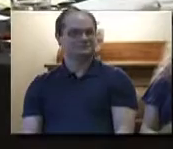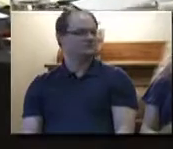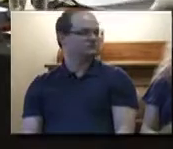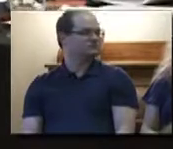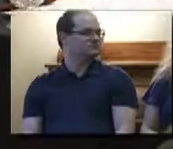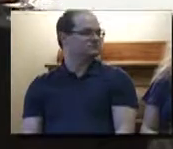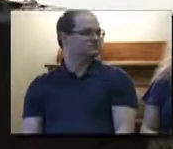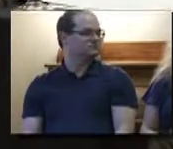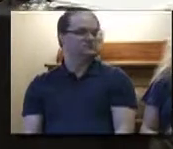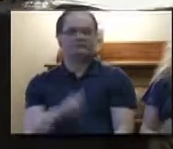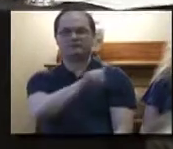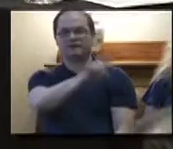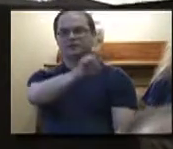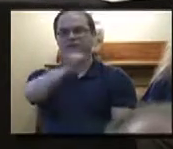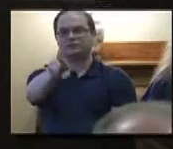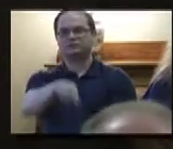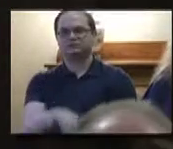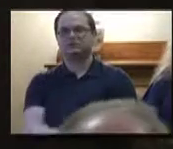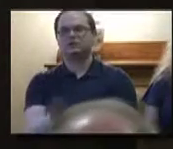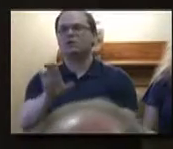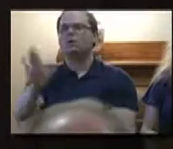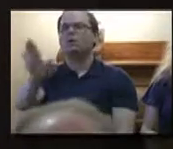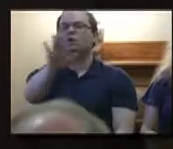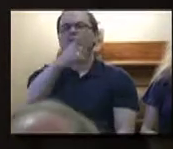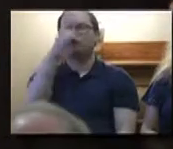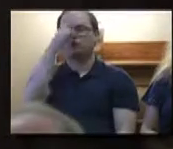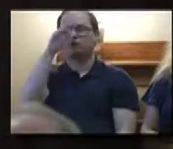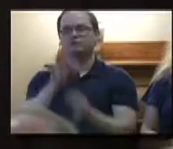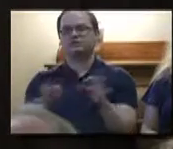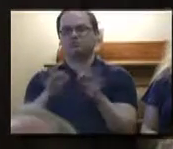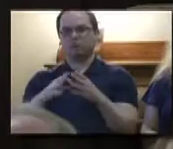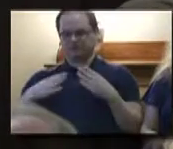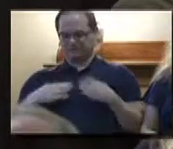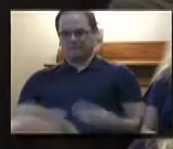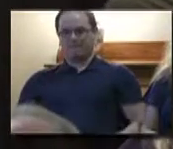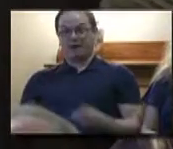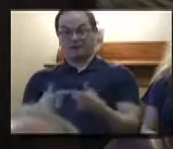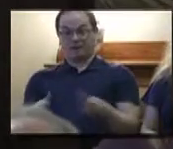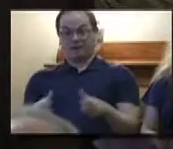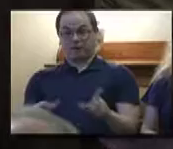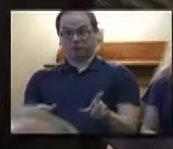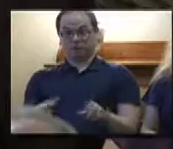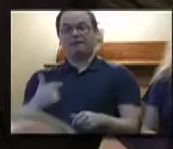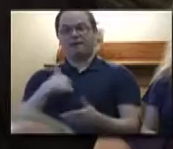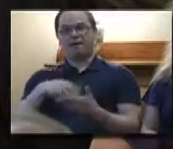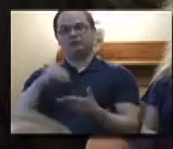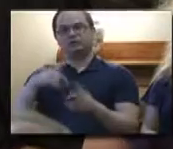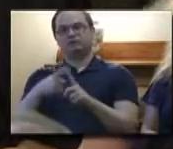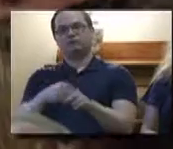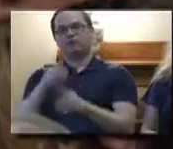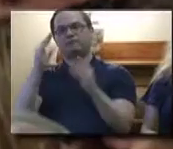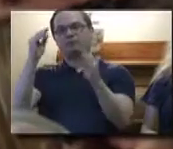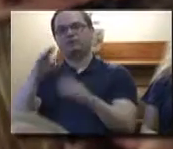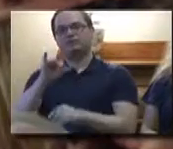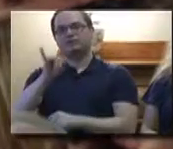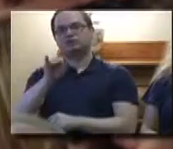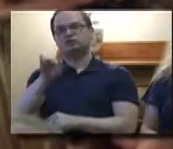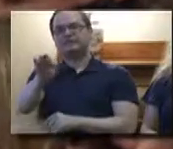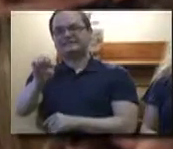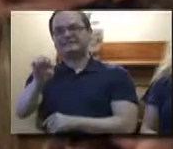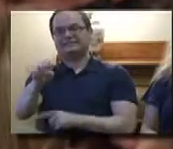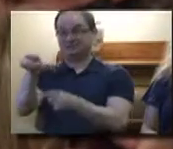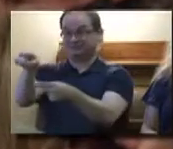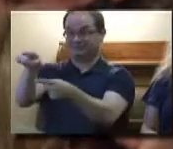I have a question. What are your thoughts on the importance of body language? I was a student of Professor Jesse here, and I also